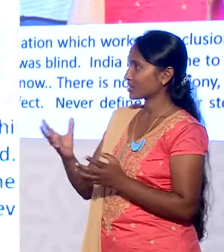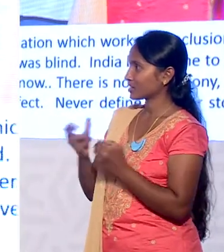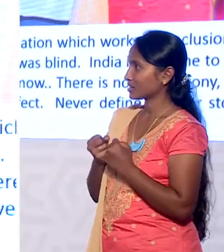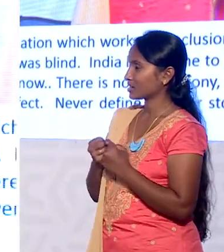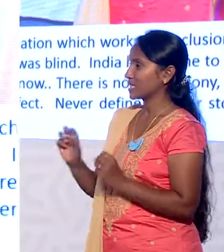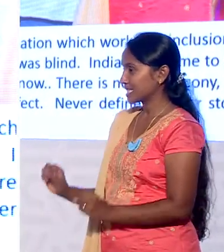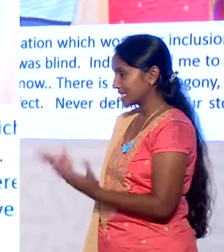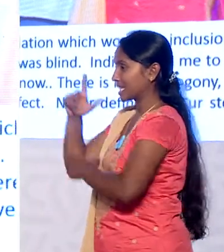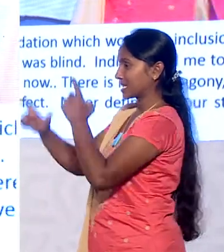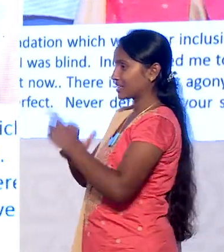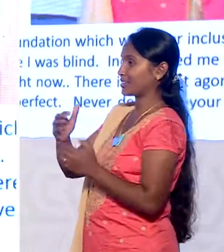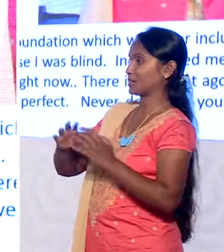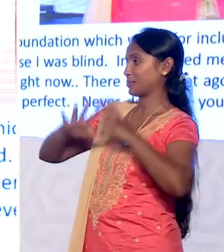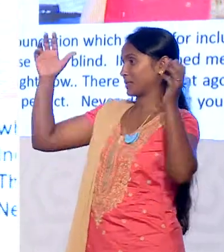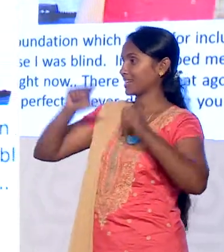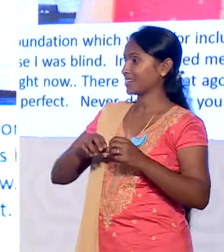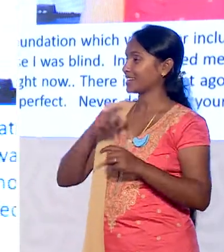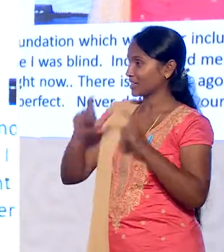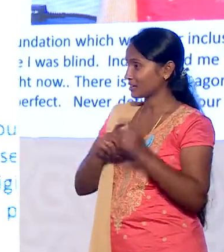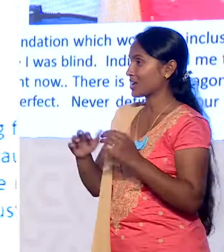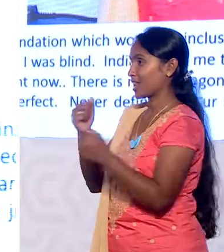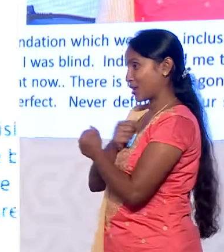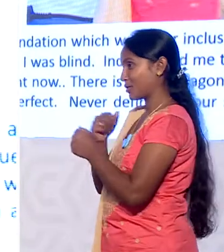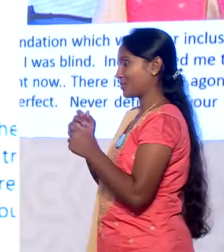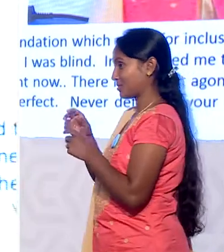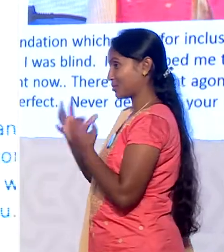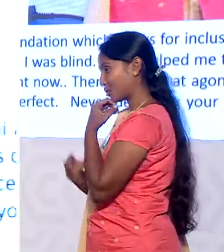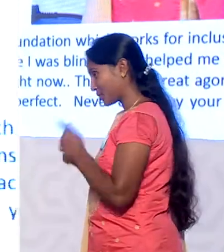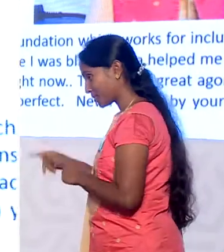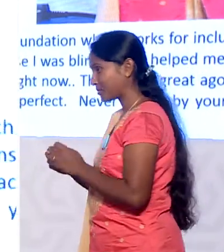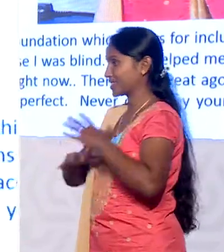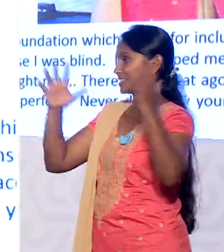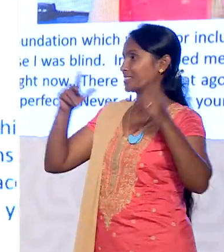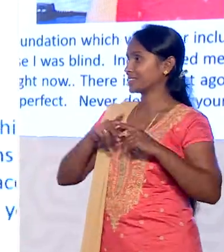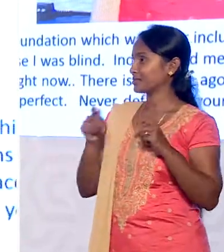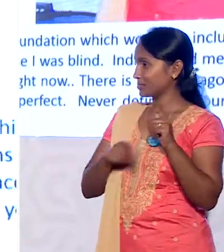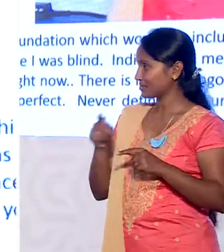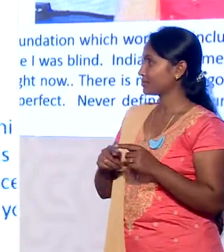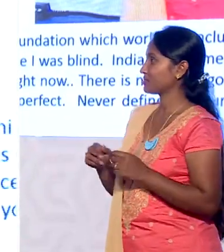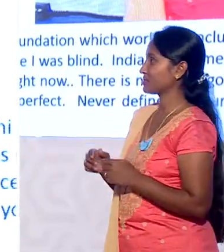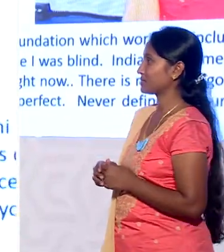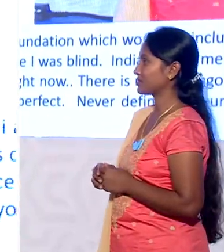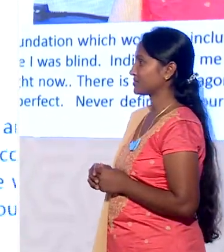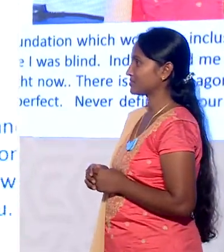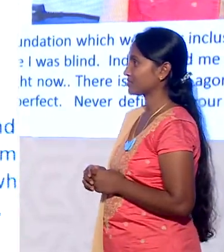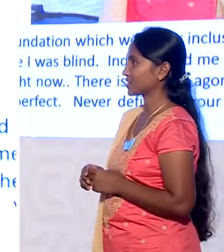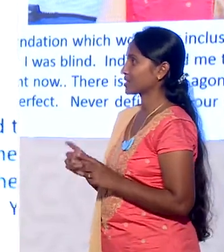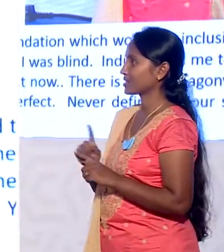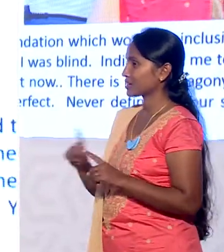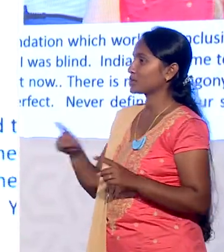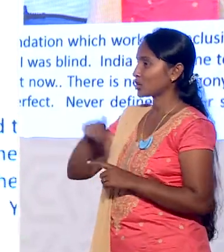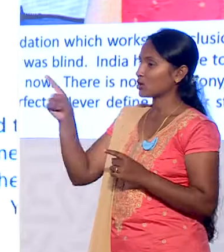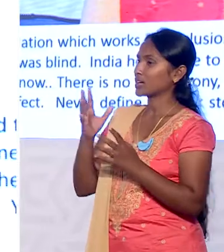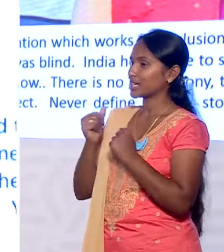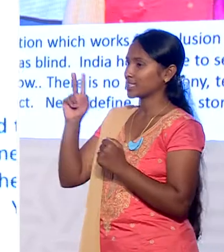start up companies, love people, lose people, get divorced, get married. It goes on. Life is a journey. There is no eureka, but you get a second